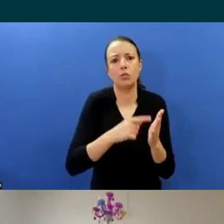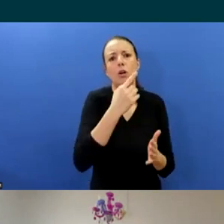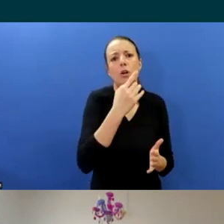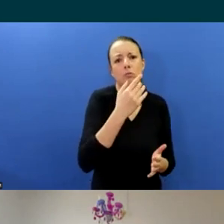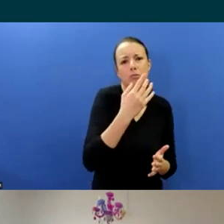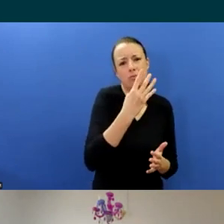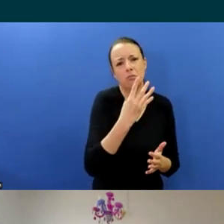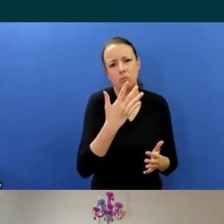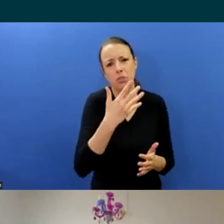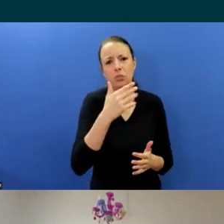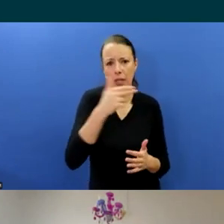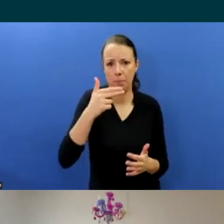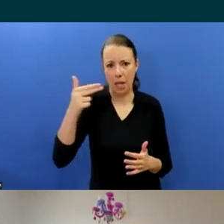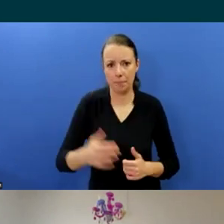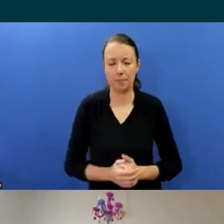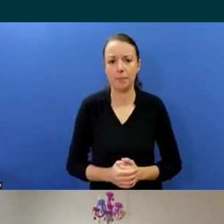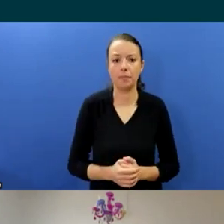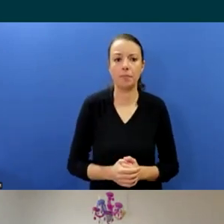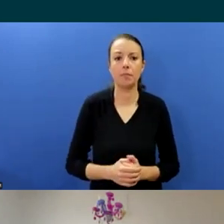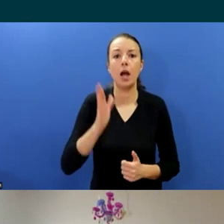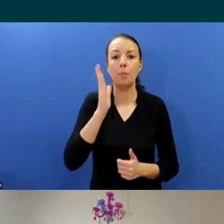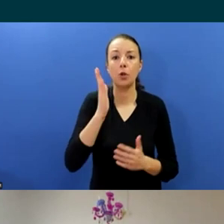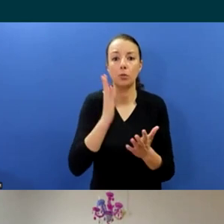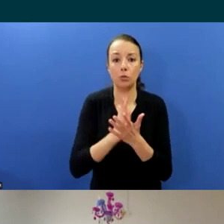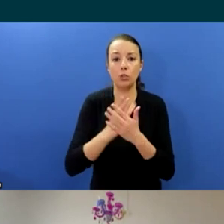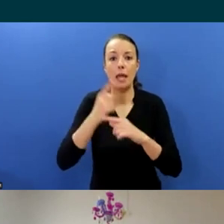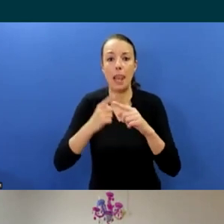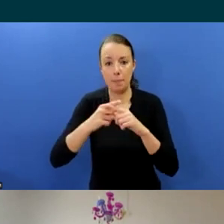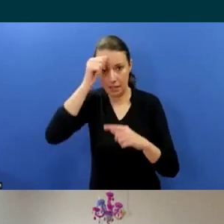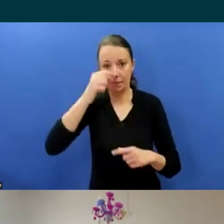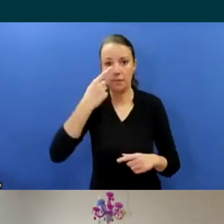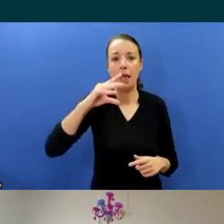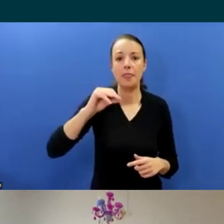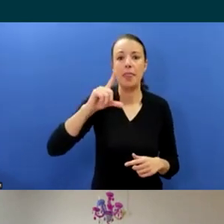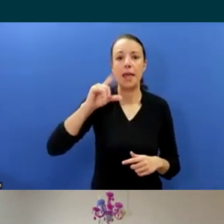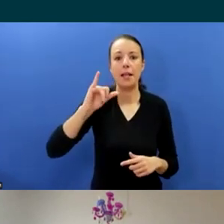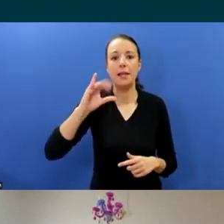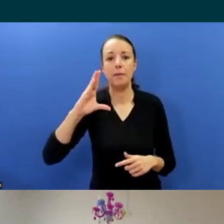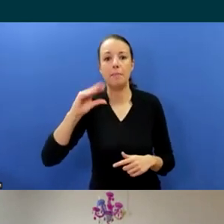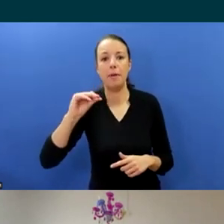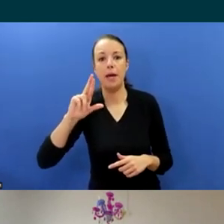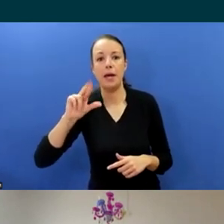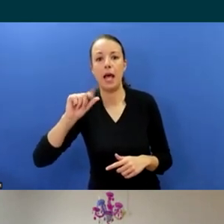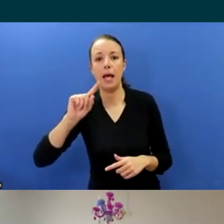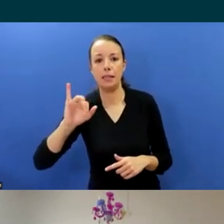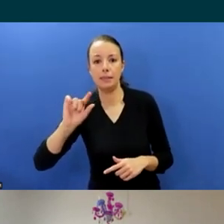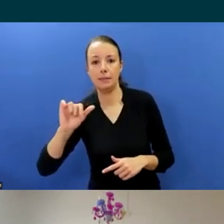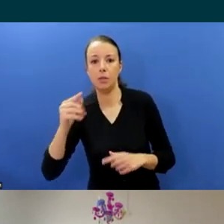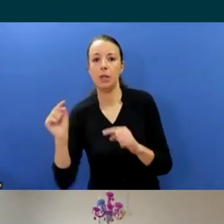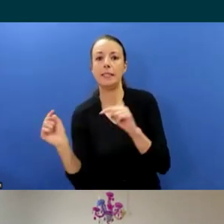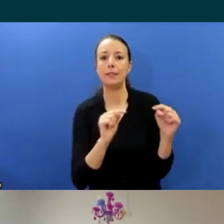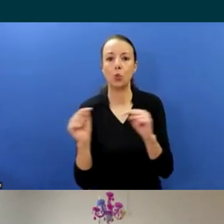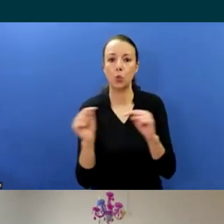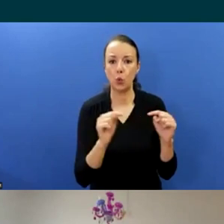the group. This is group works to make the recommendation, and in the group, they're already deliberating, giving argument